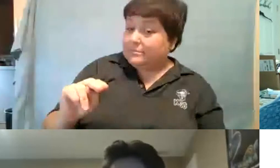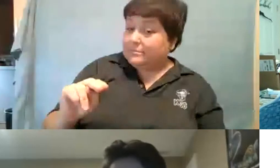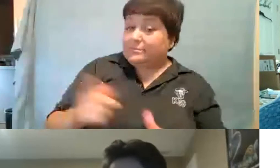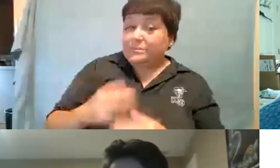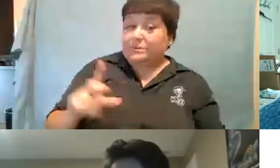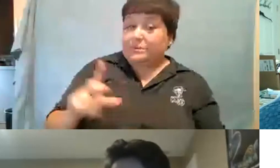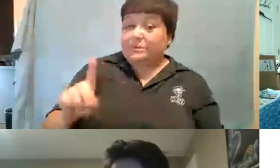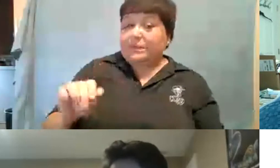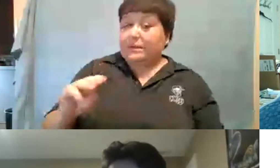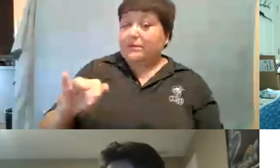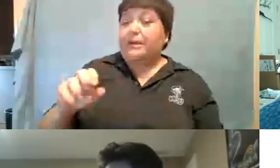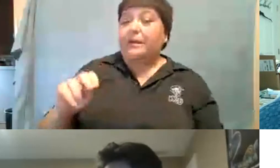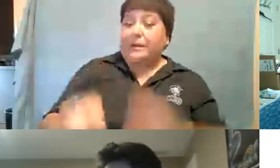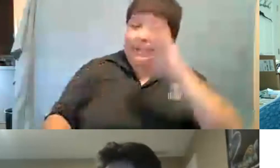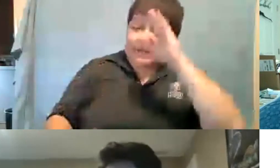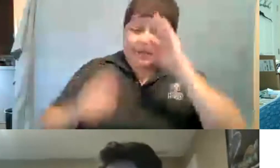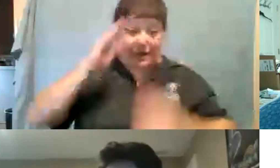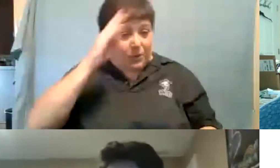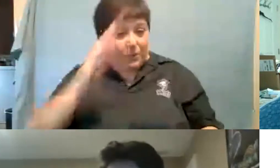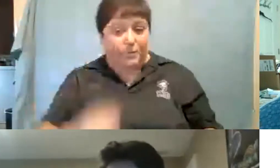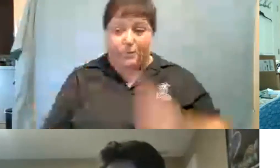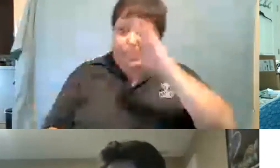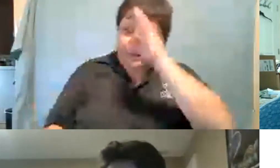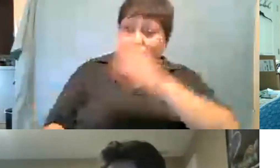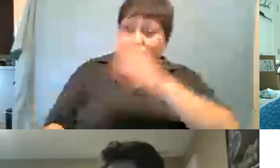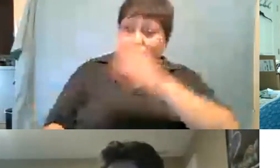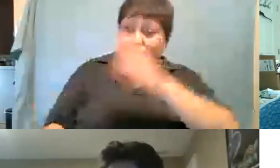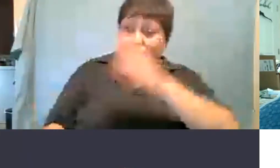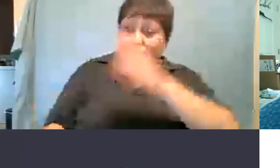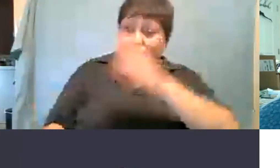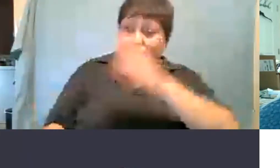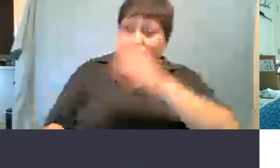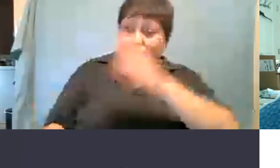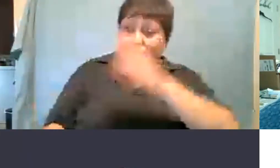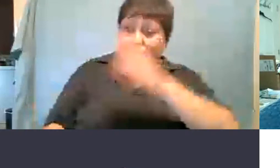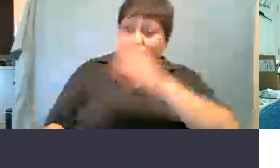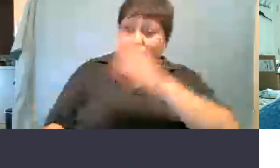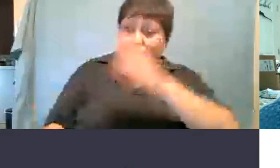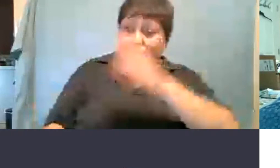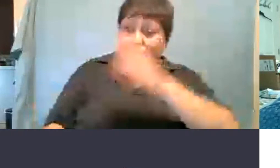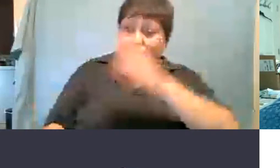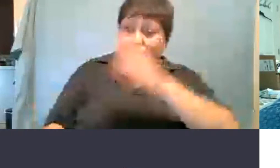Hello. Hey. Right. So there you are.